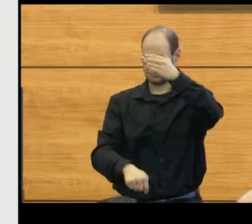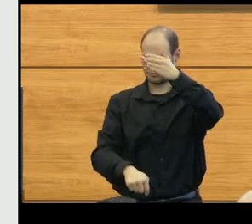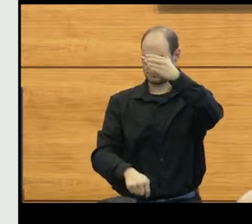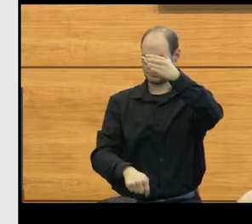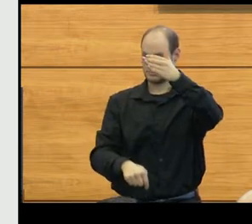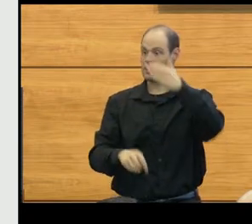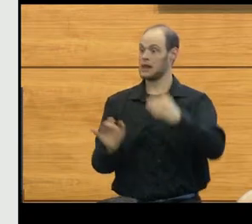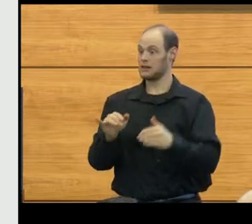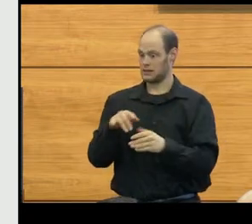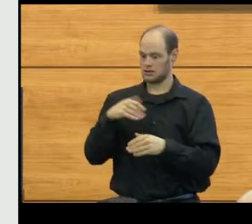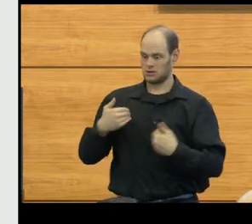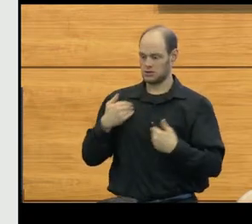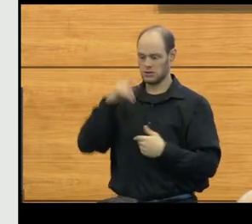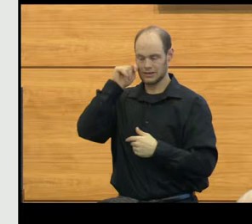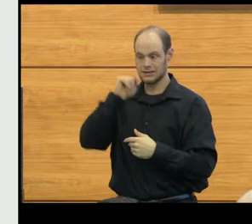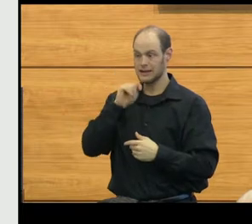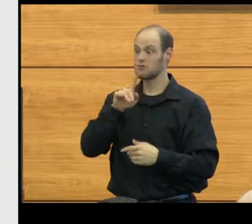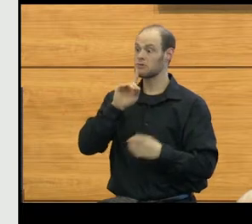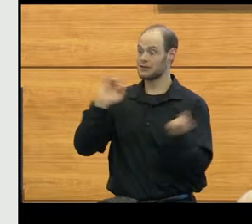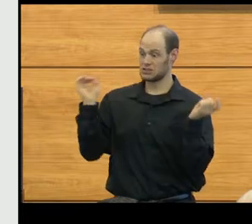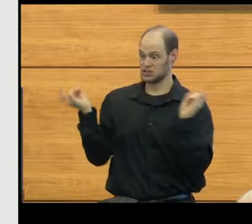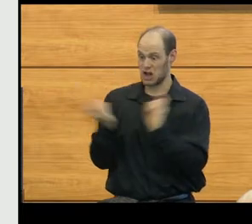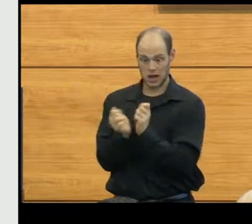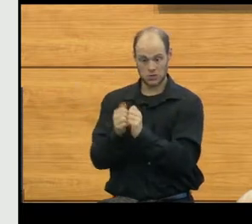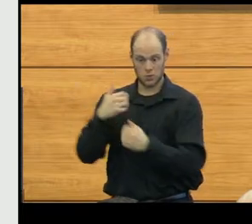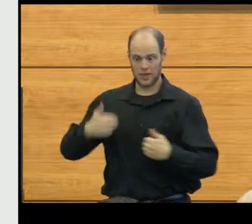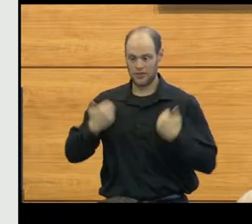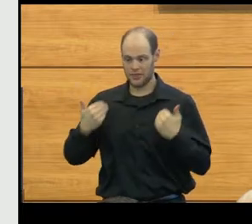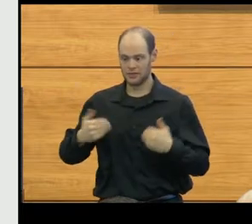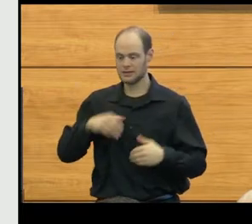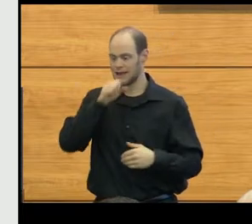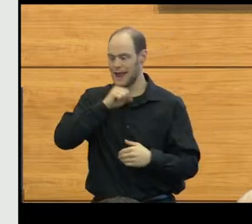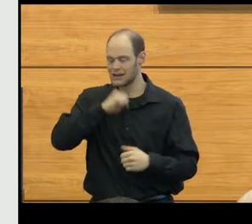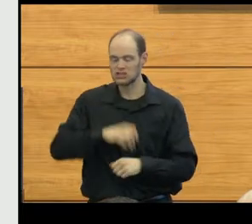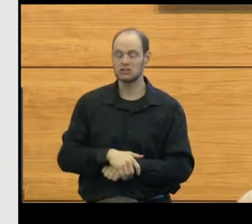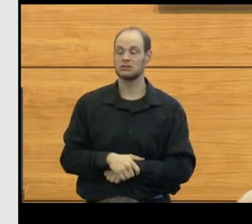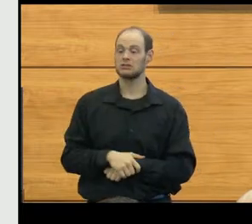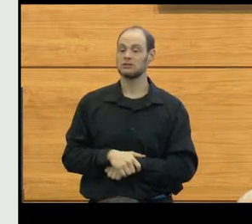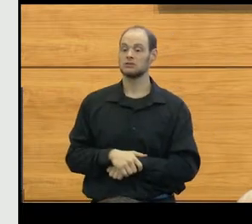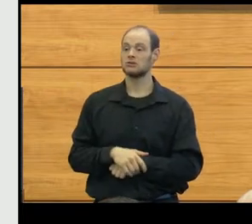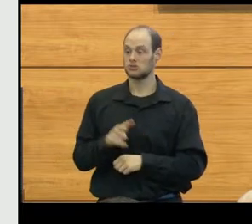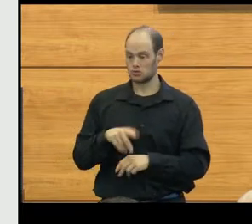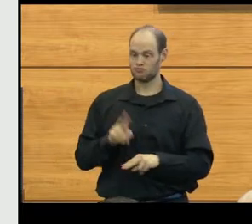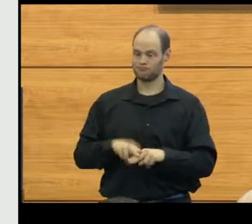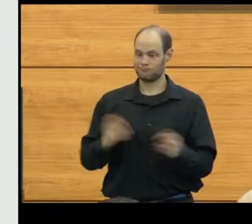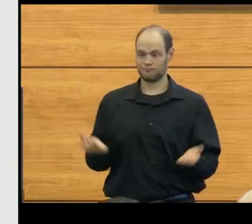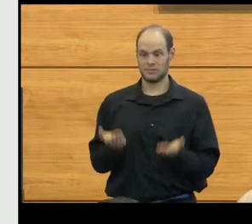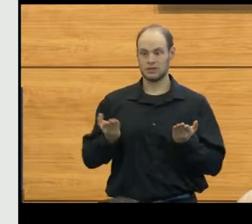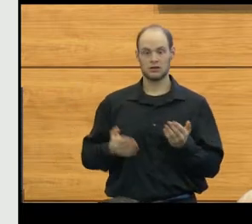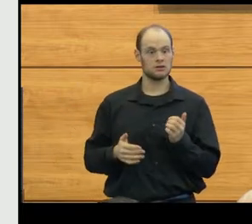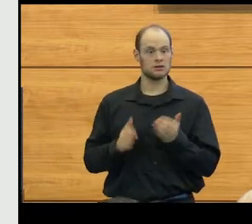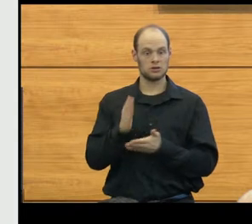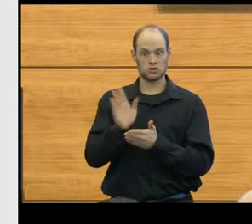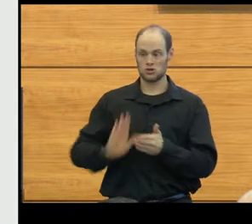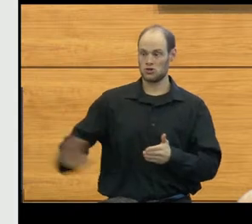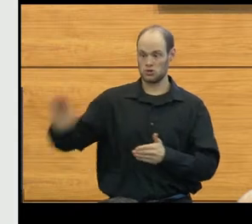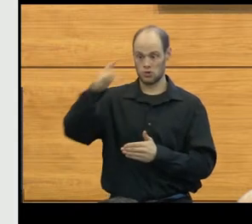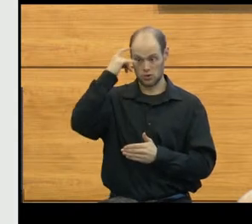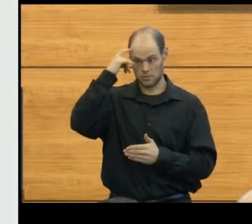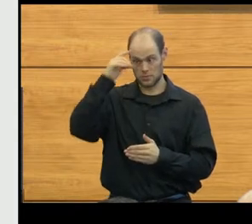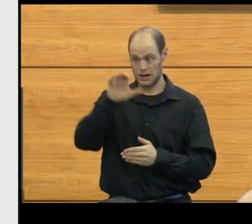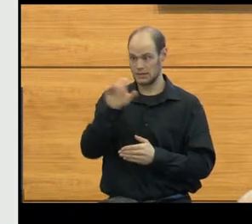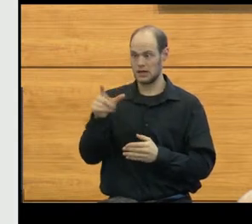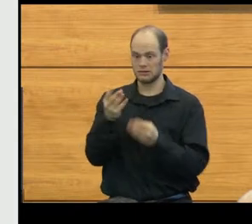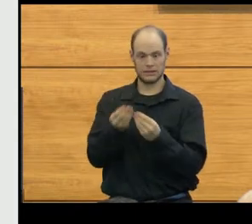young teenager. And in fact, they change over age. So as you are sitting here, part of your brain cells